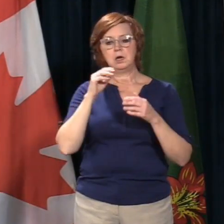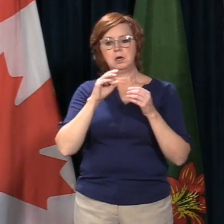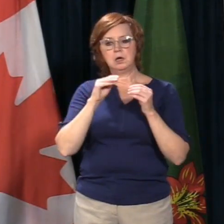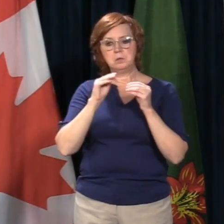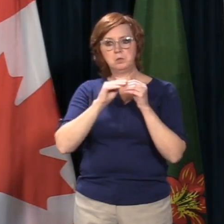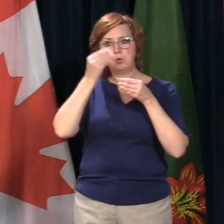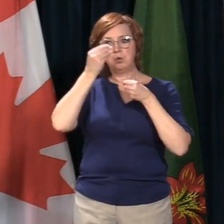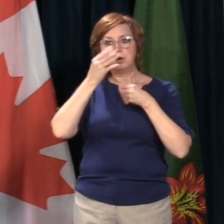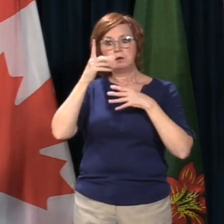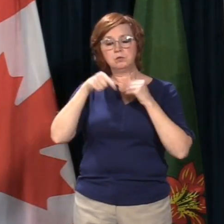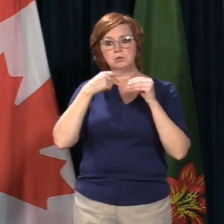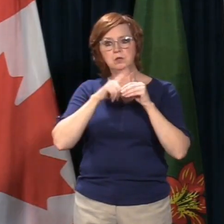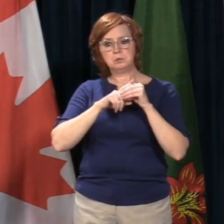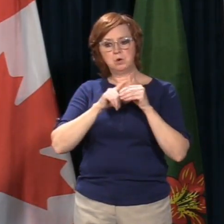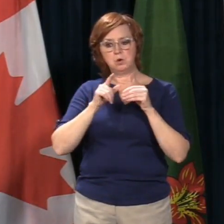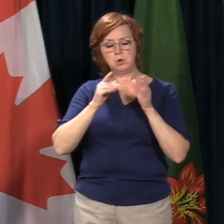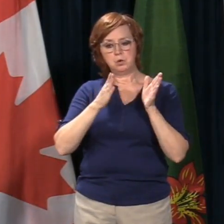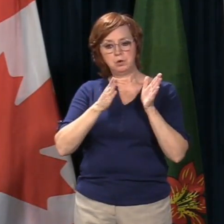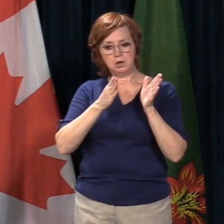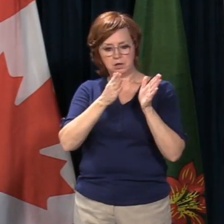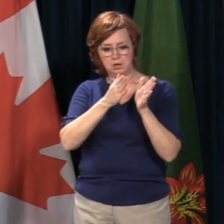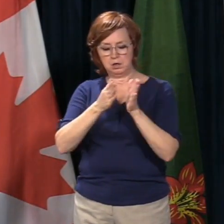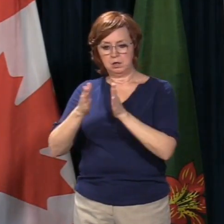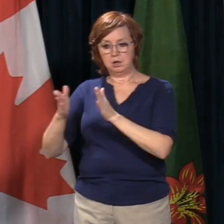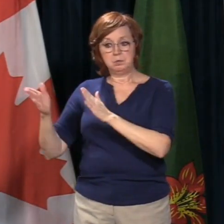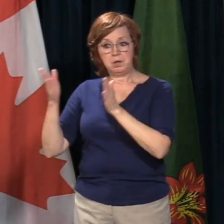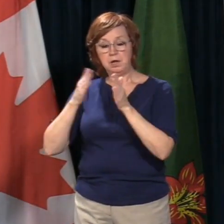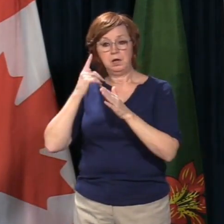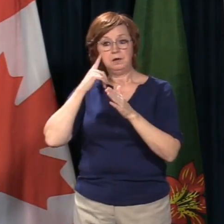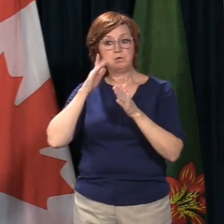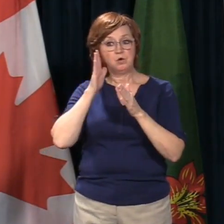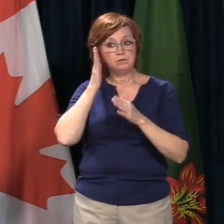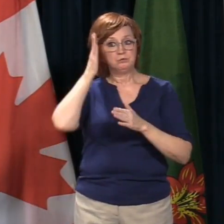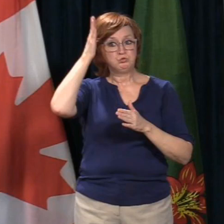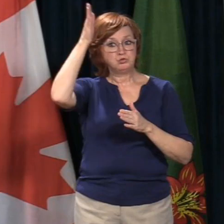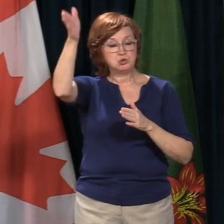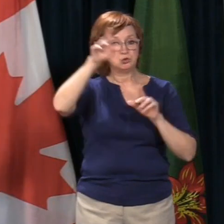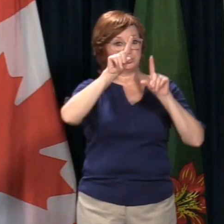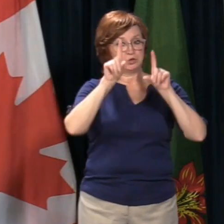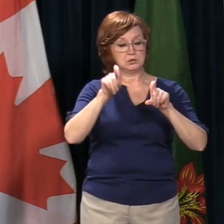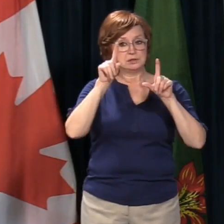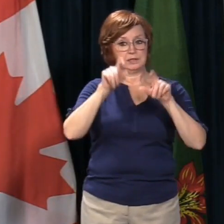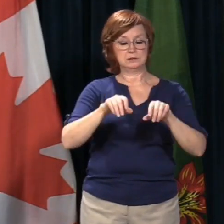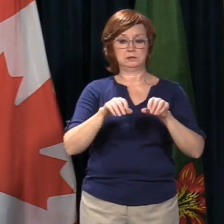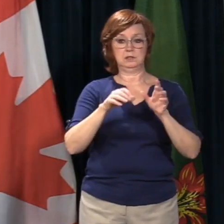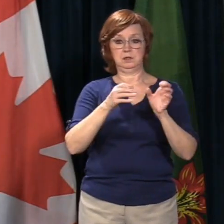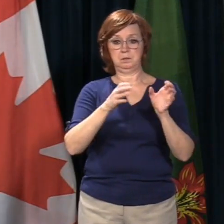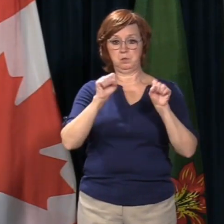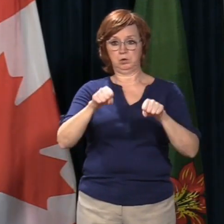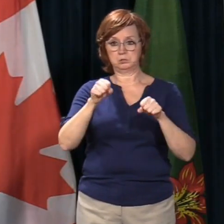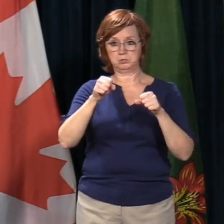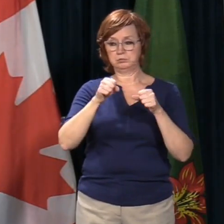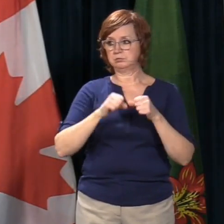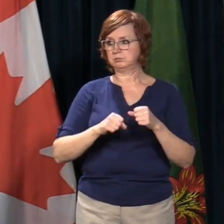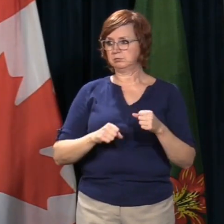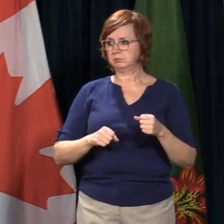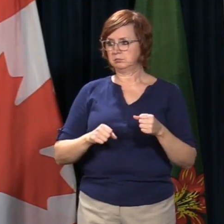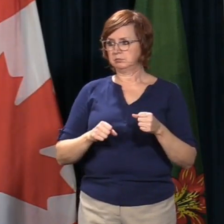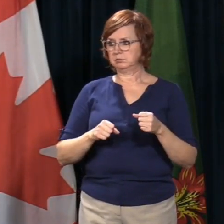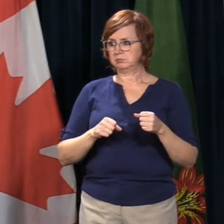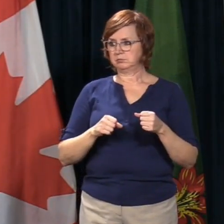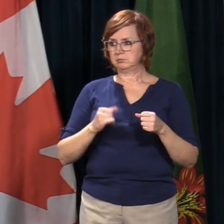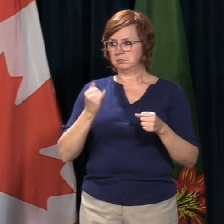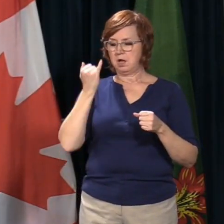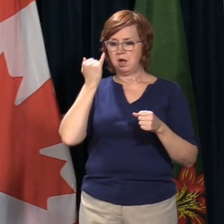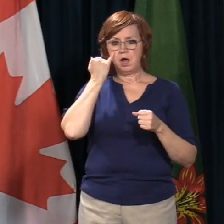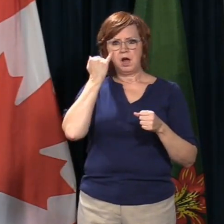testing, what specifically is in there, and how are you going to ensure that people are going to get tested, even if they're not